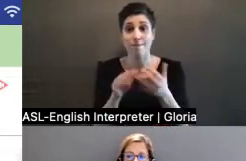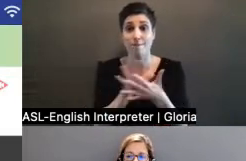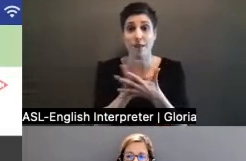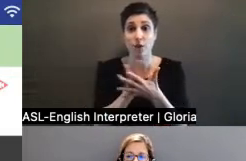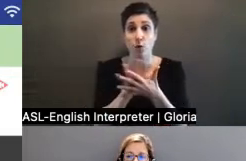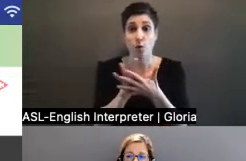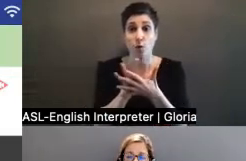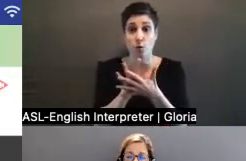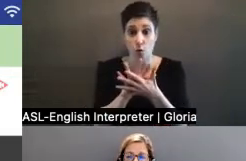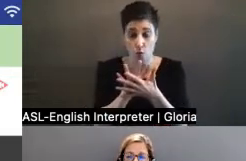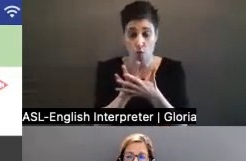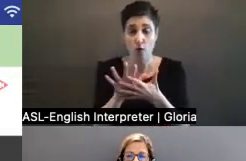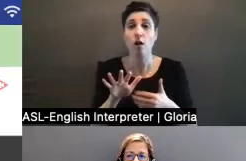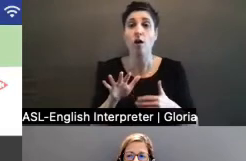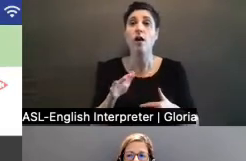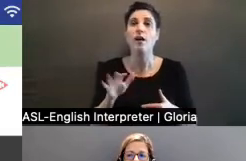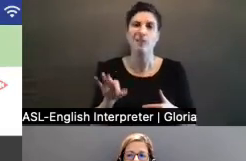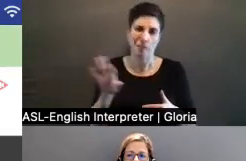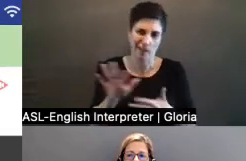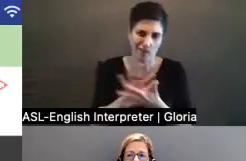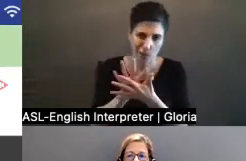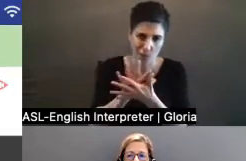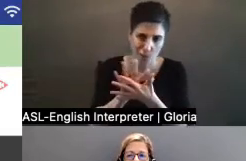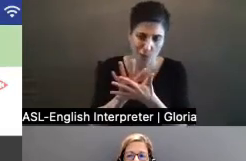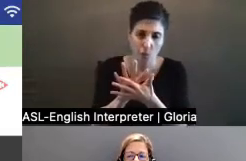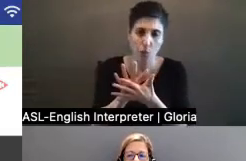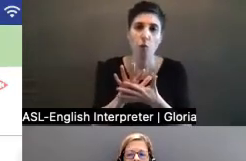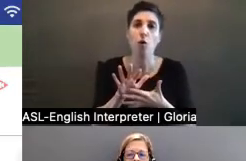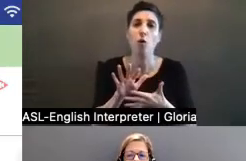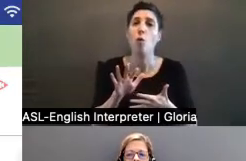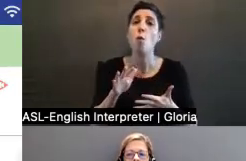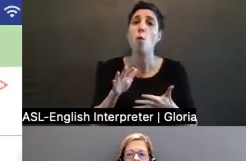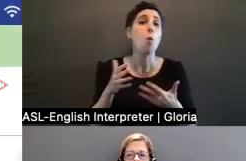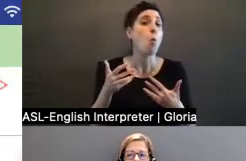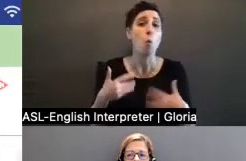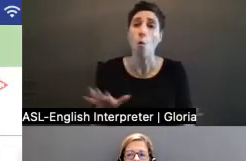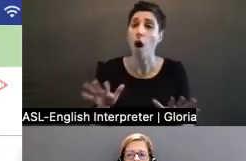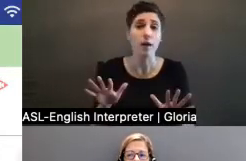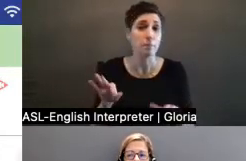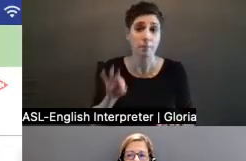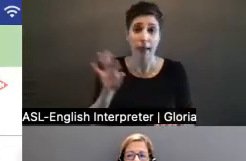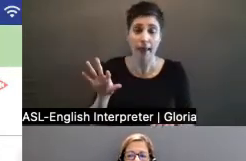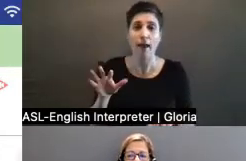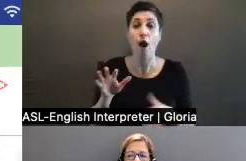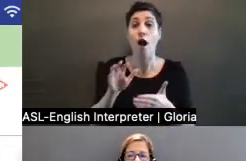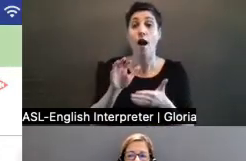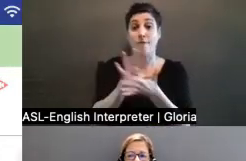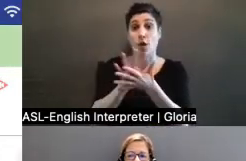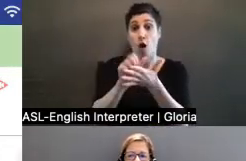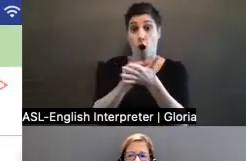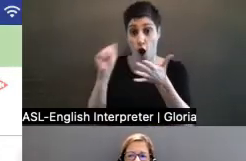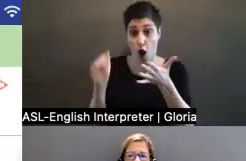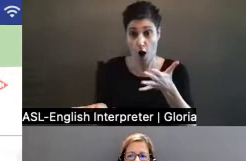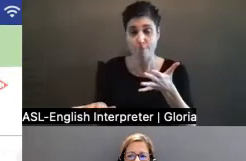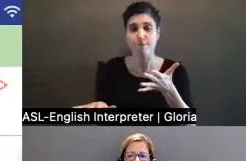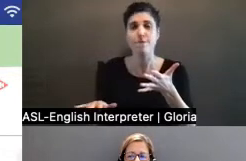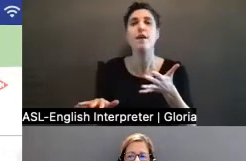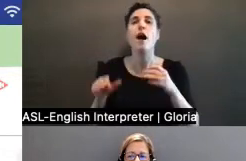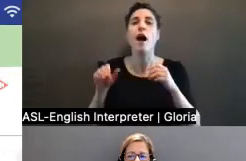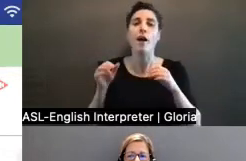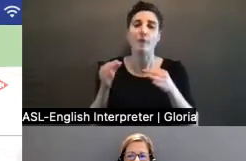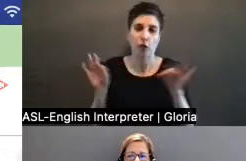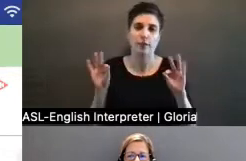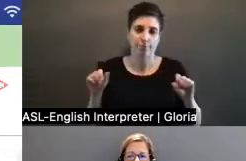it and repurpose the rest of it. So it will allow me to still customize this template to what I want to use it